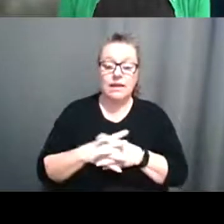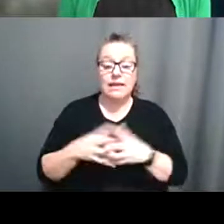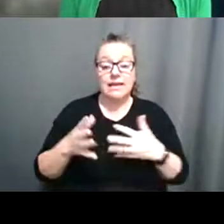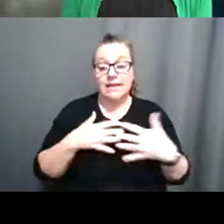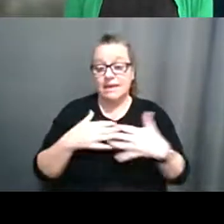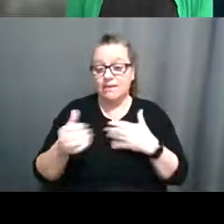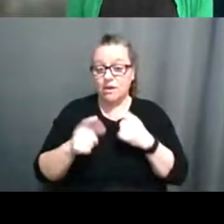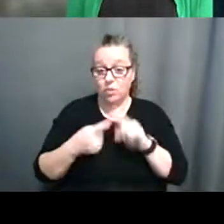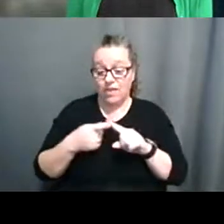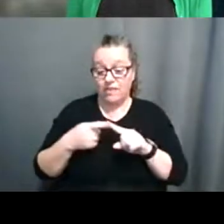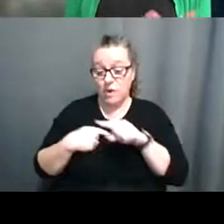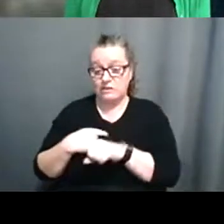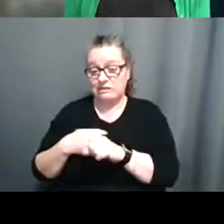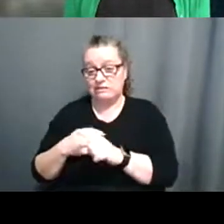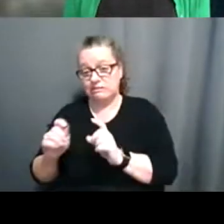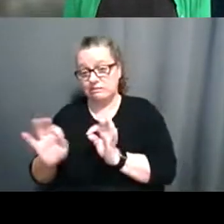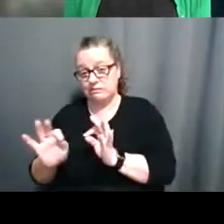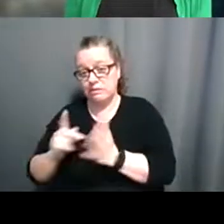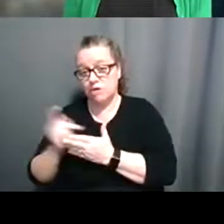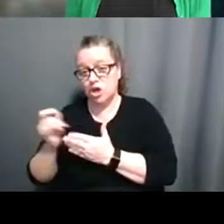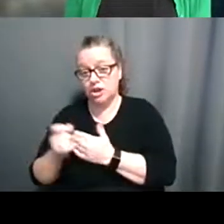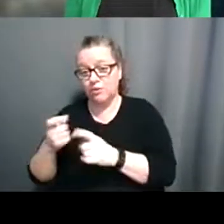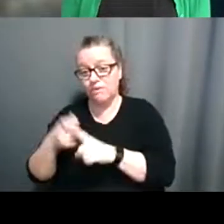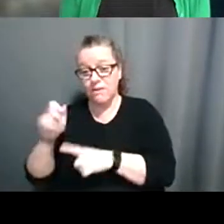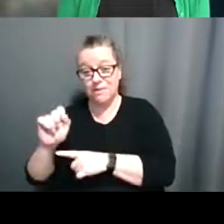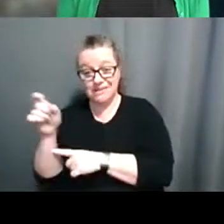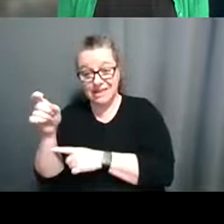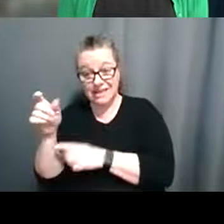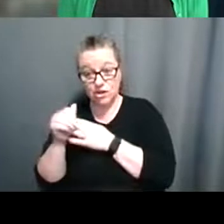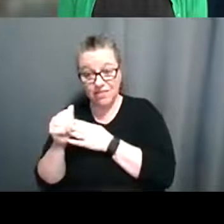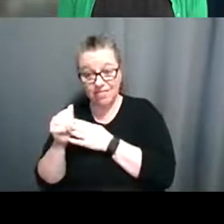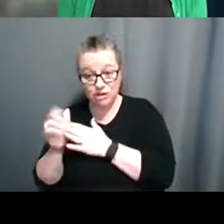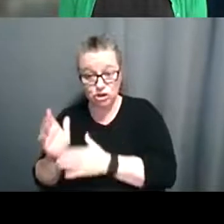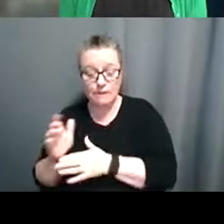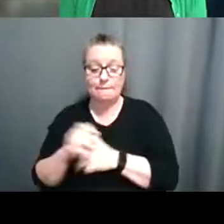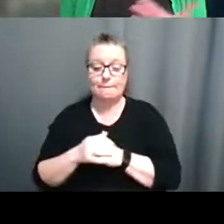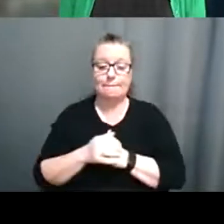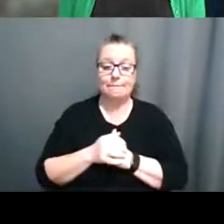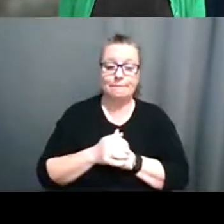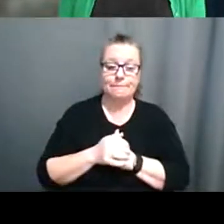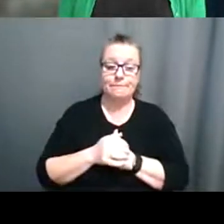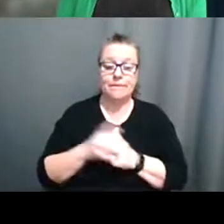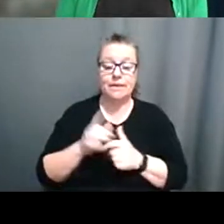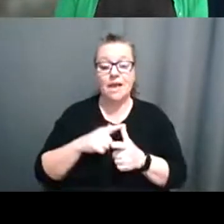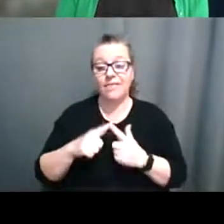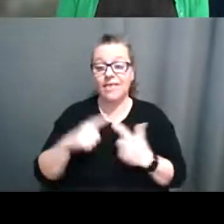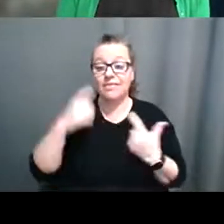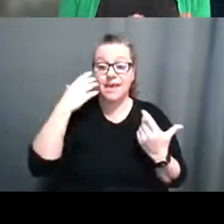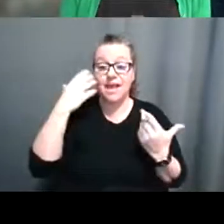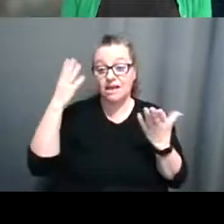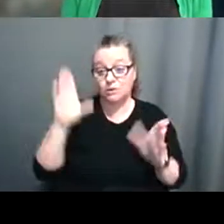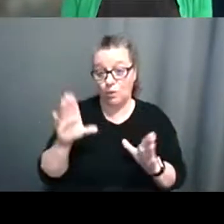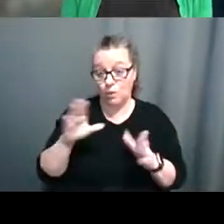those non-projects were coming from executive leadership. And then the unknown.